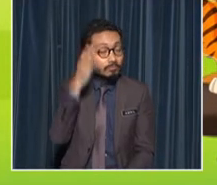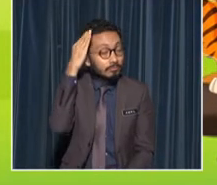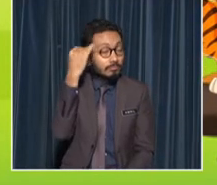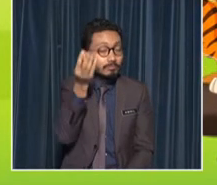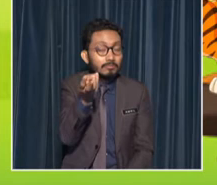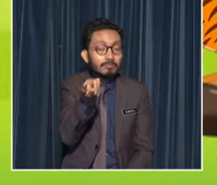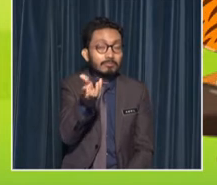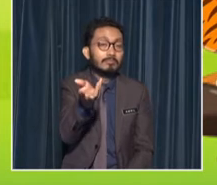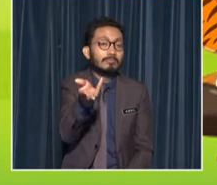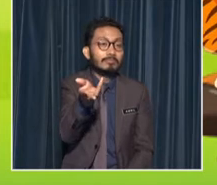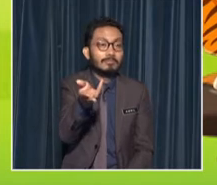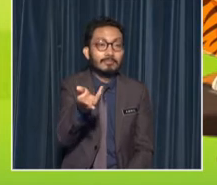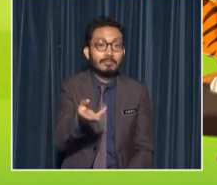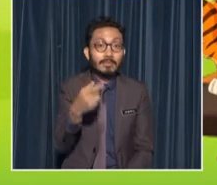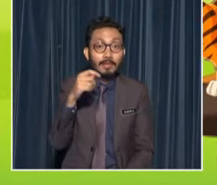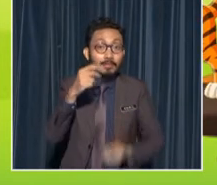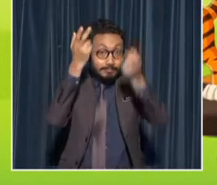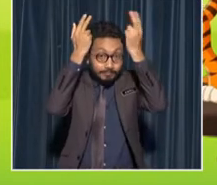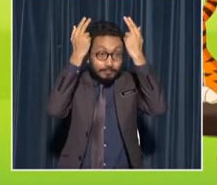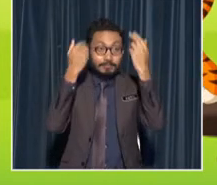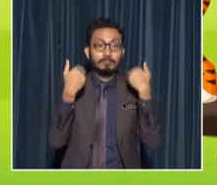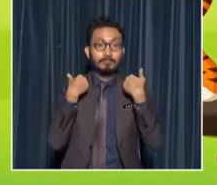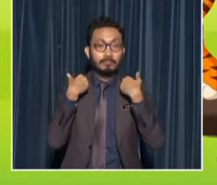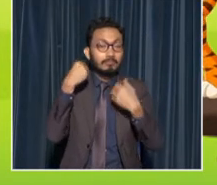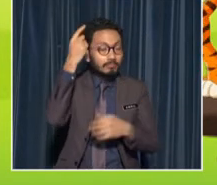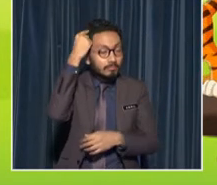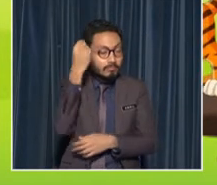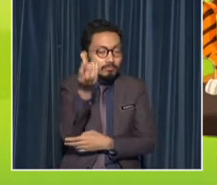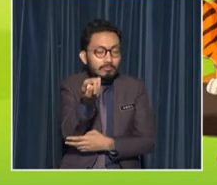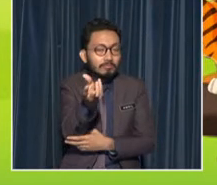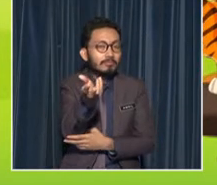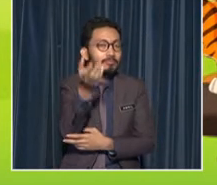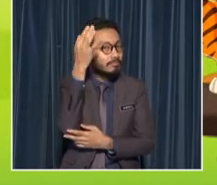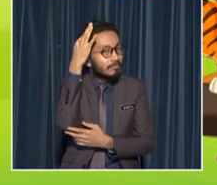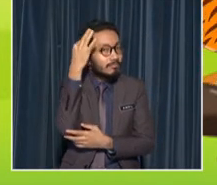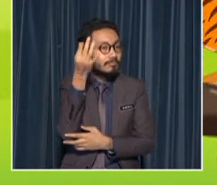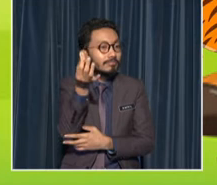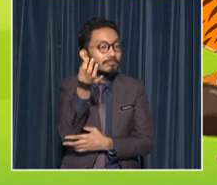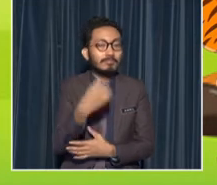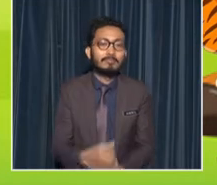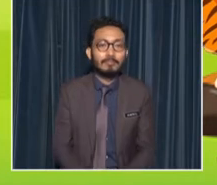Fine hair. The rabbit has fine hair.